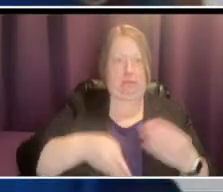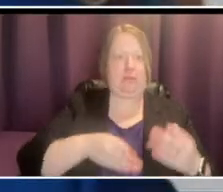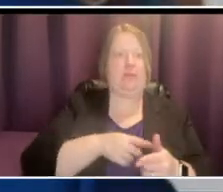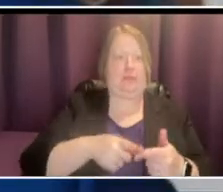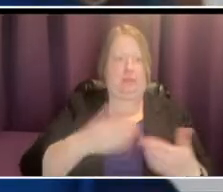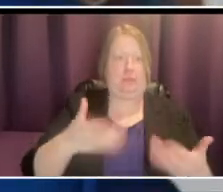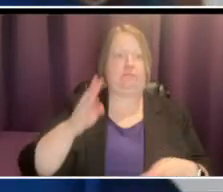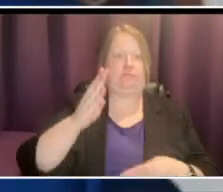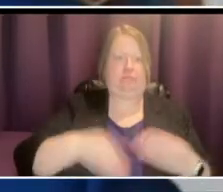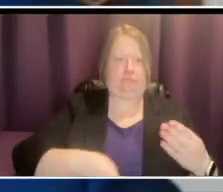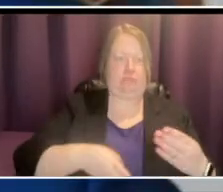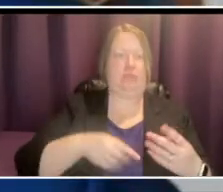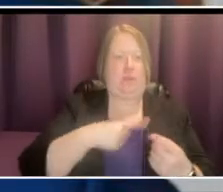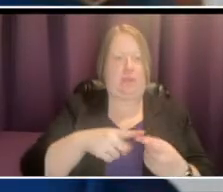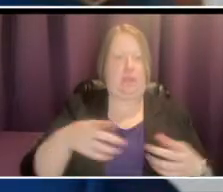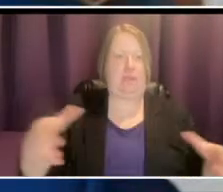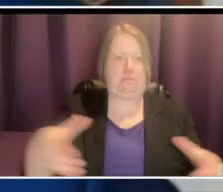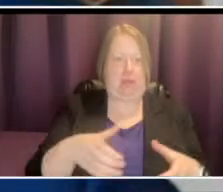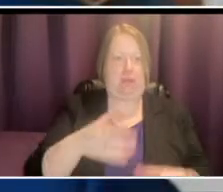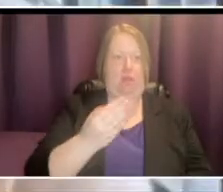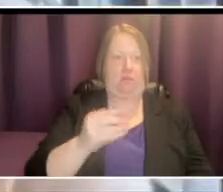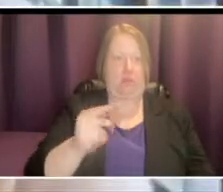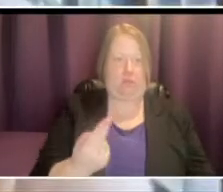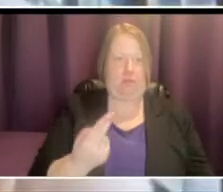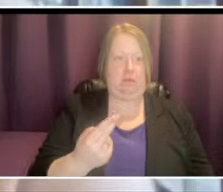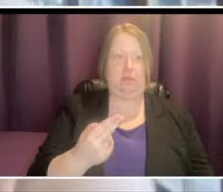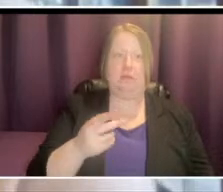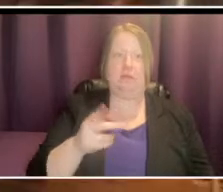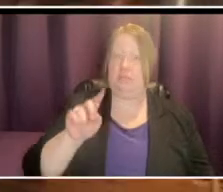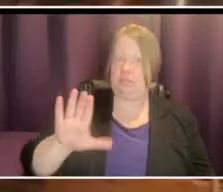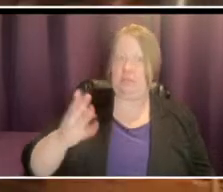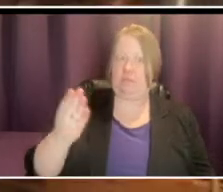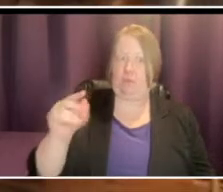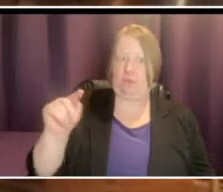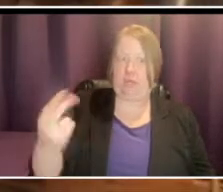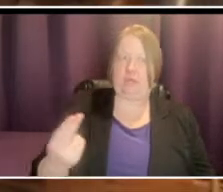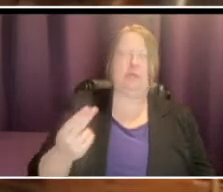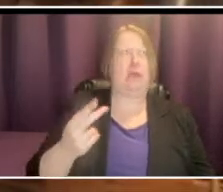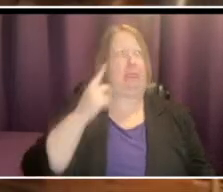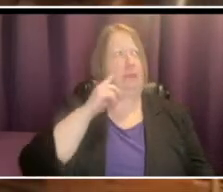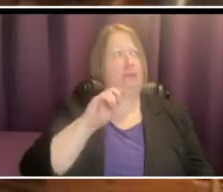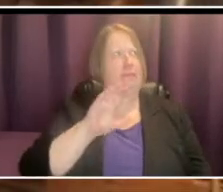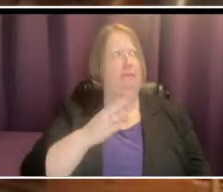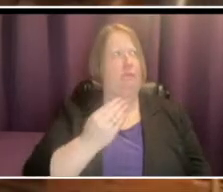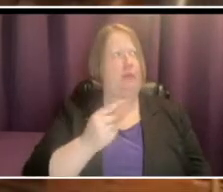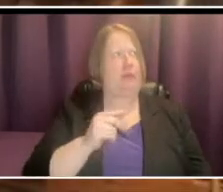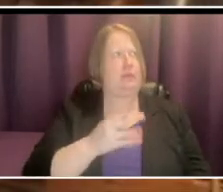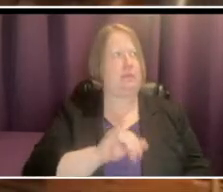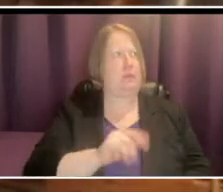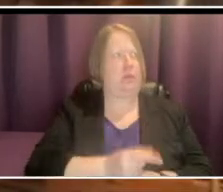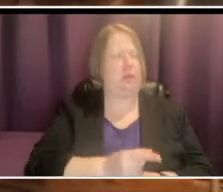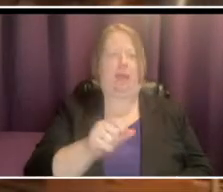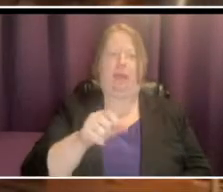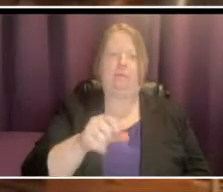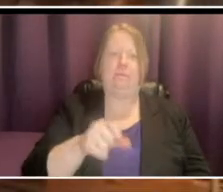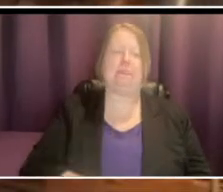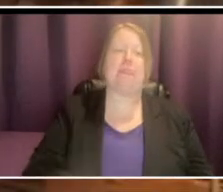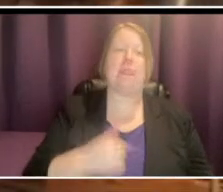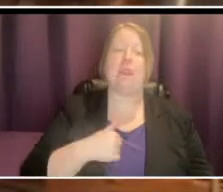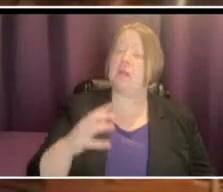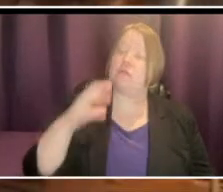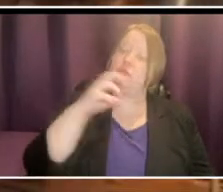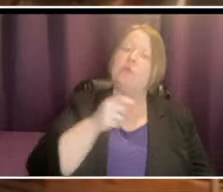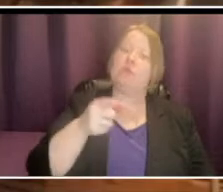Yes, that is a December 14th, is that right? I think that's the right date, yes. I assume, Pat, that you would agree the president